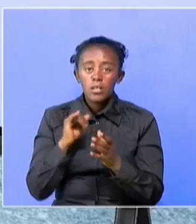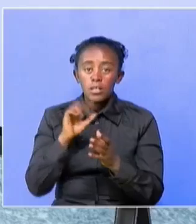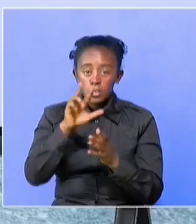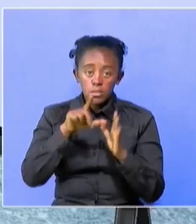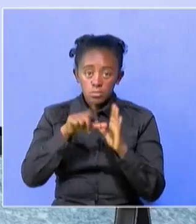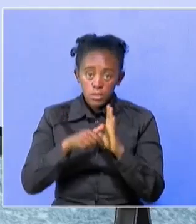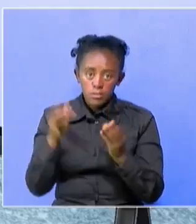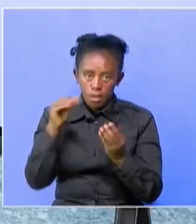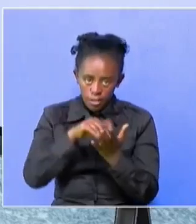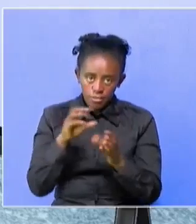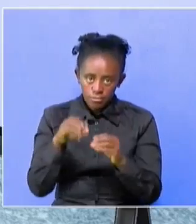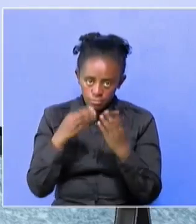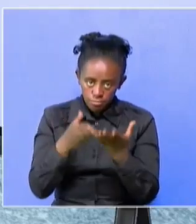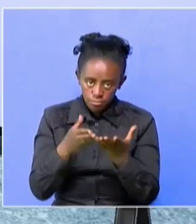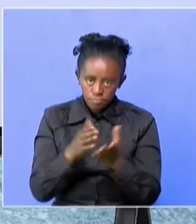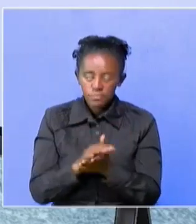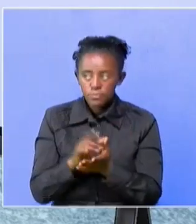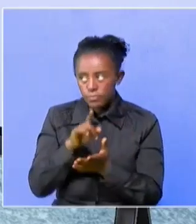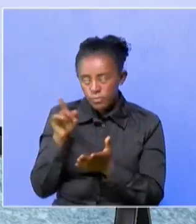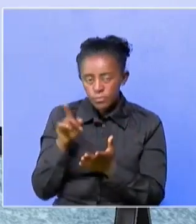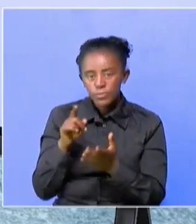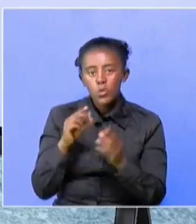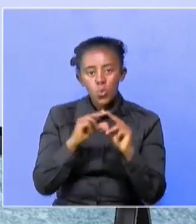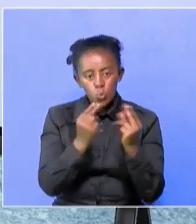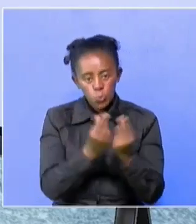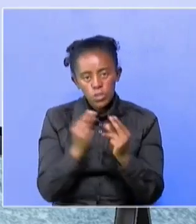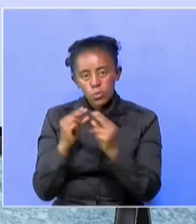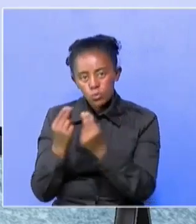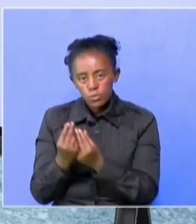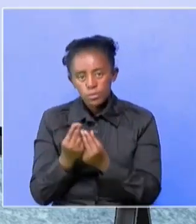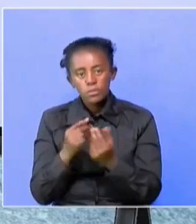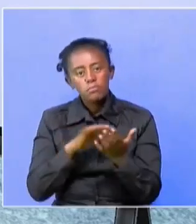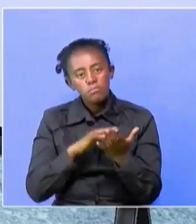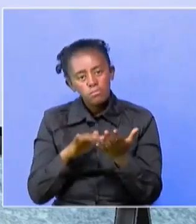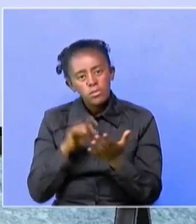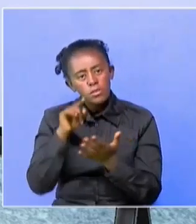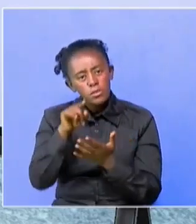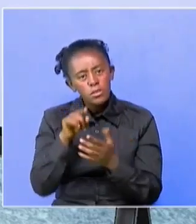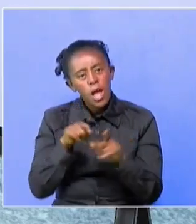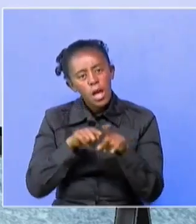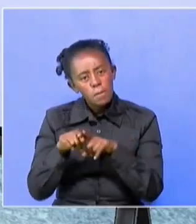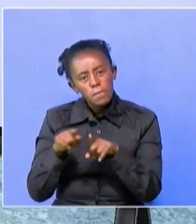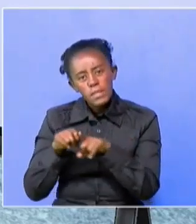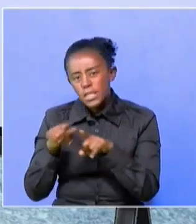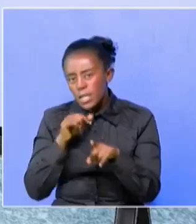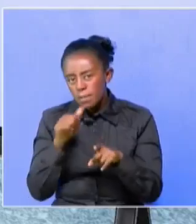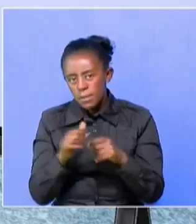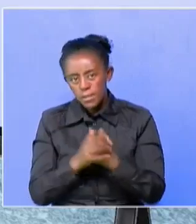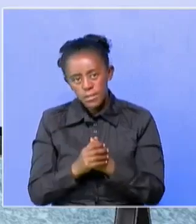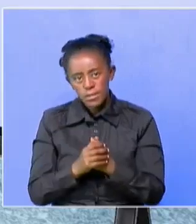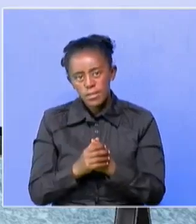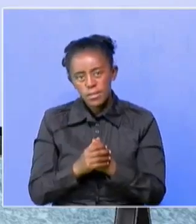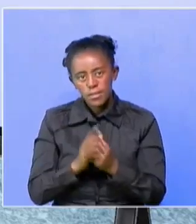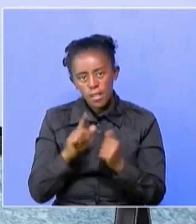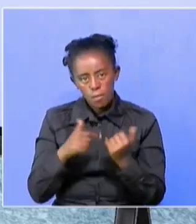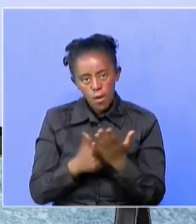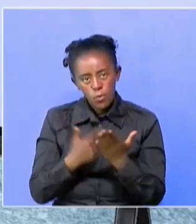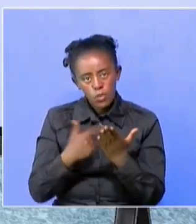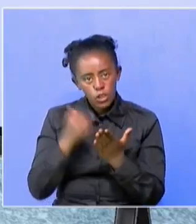3 minutes again. I like studying in groups. What is your agreement and disagreement about this